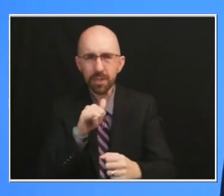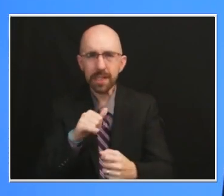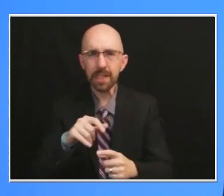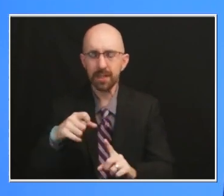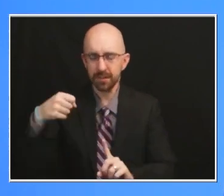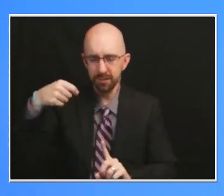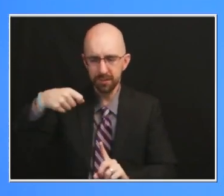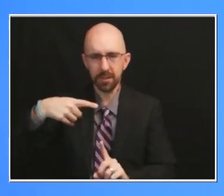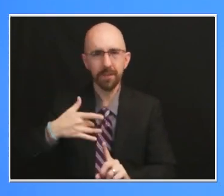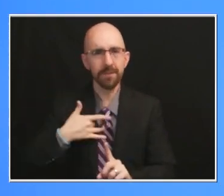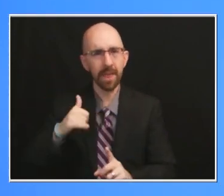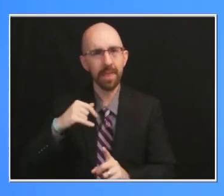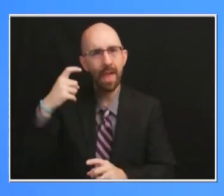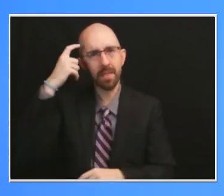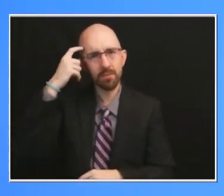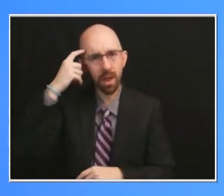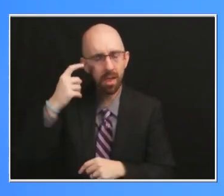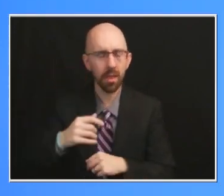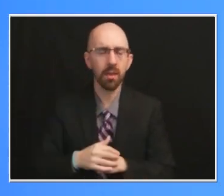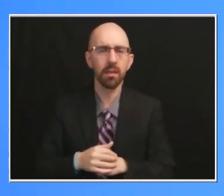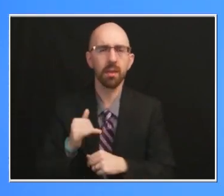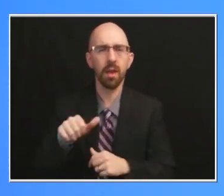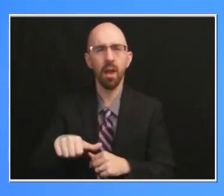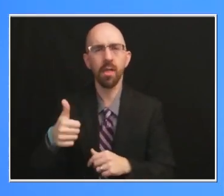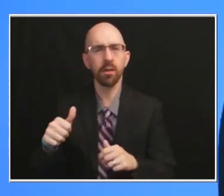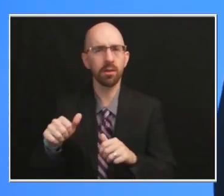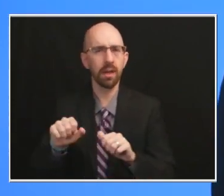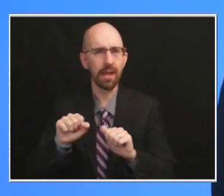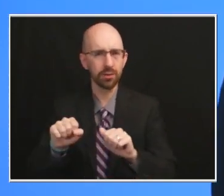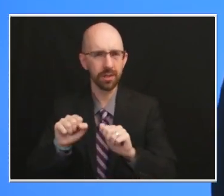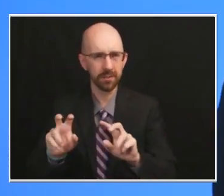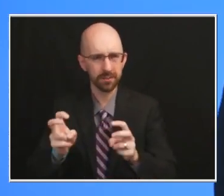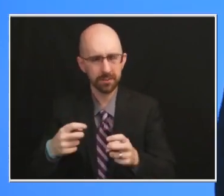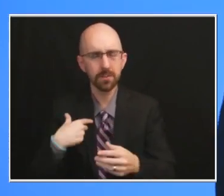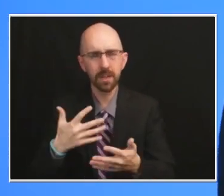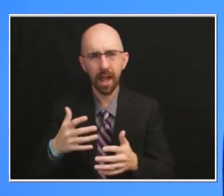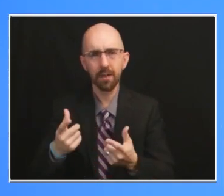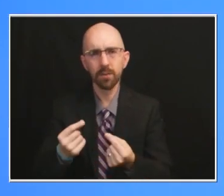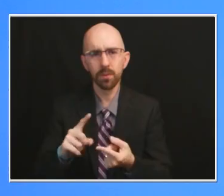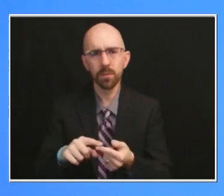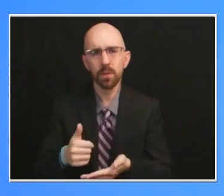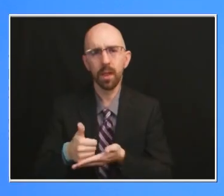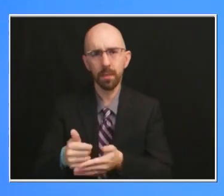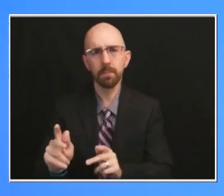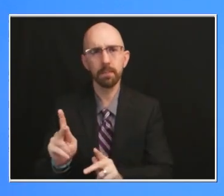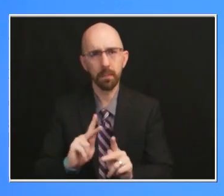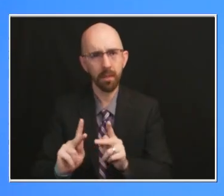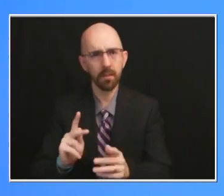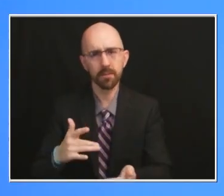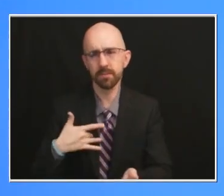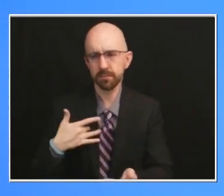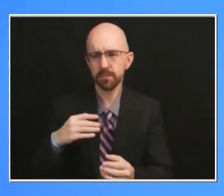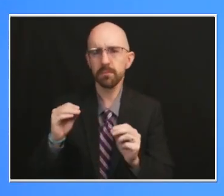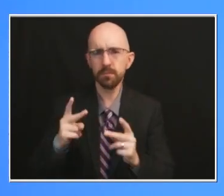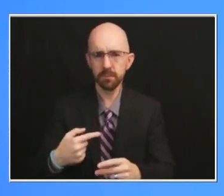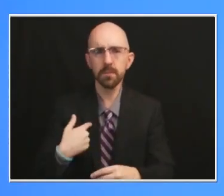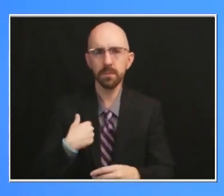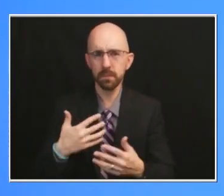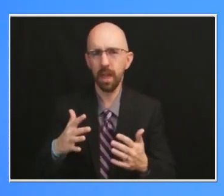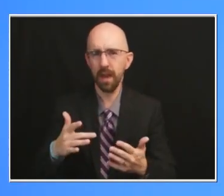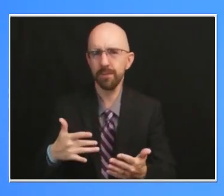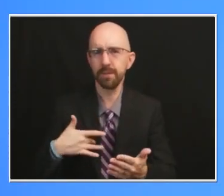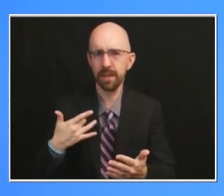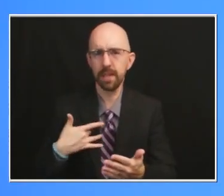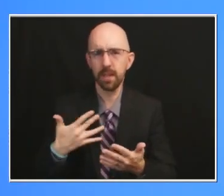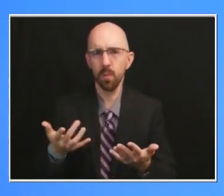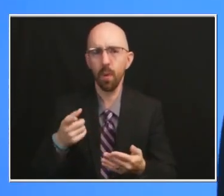brain. We might have other exercises that we kind of do to help people get a sense of, okay, I'm kind of feeling what they're